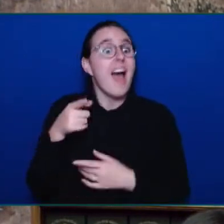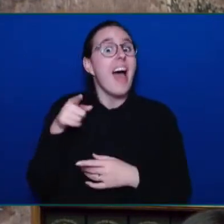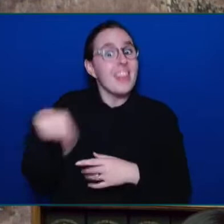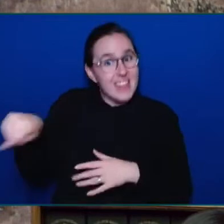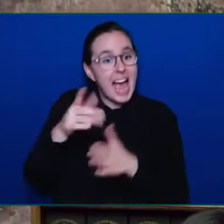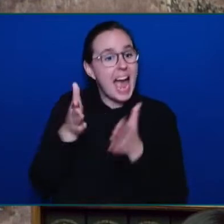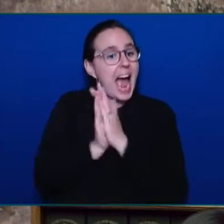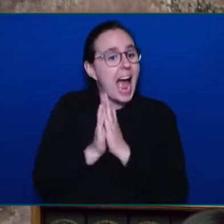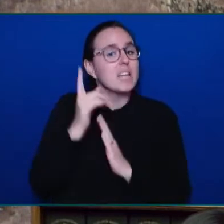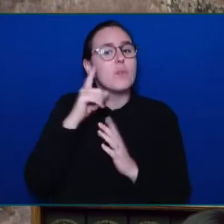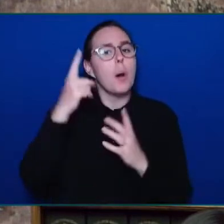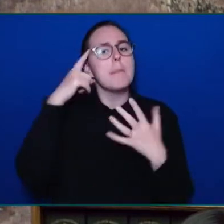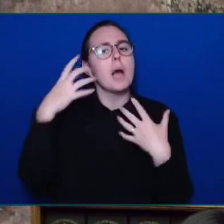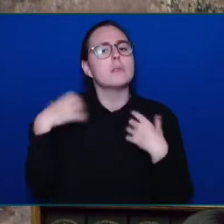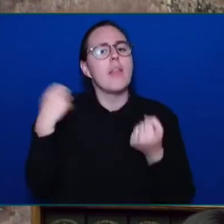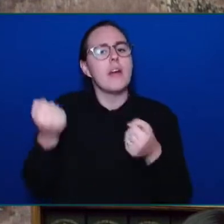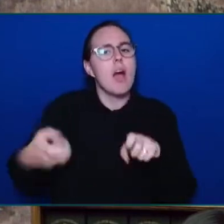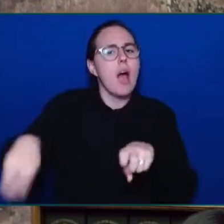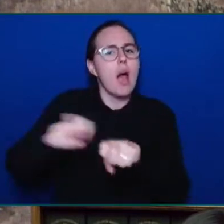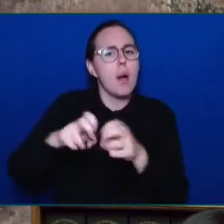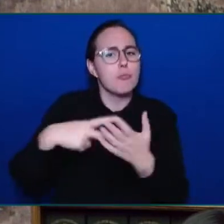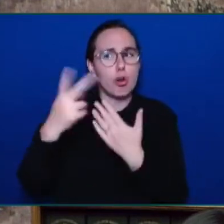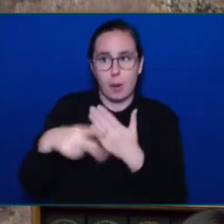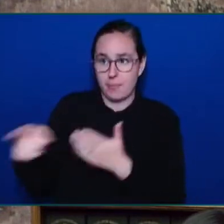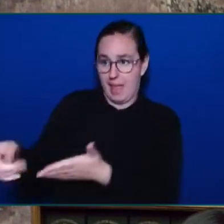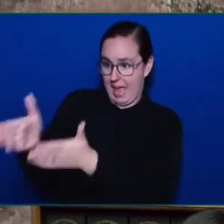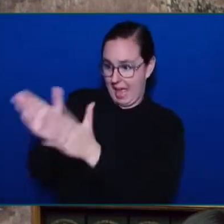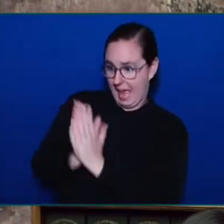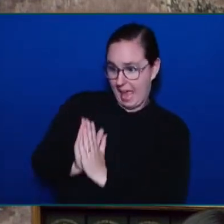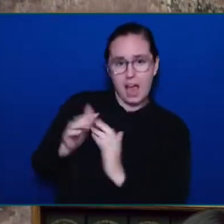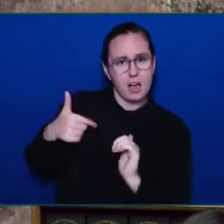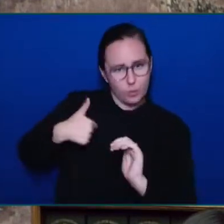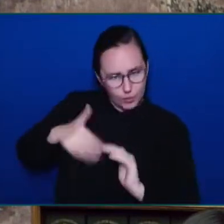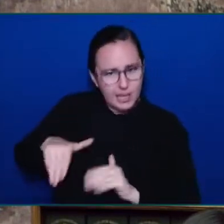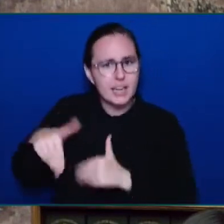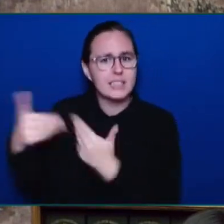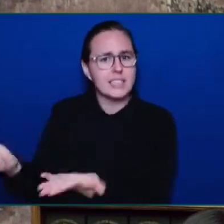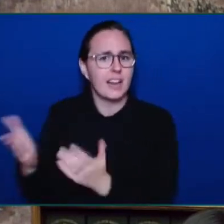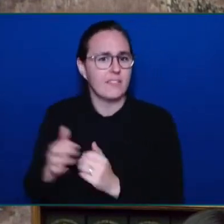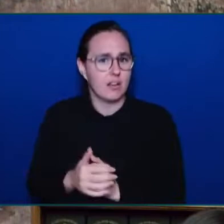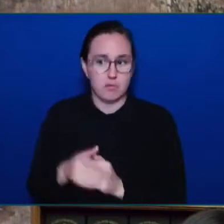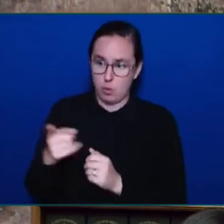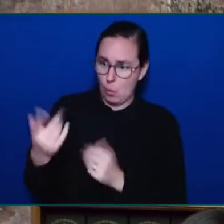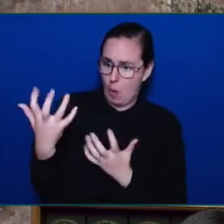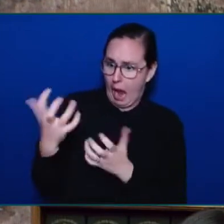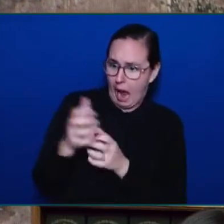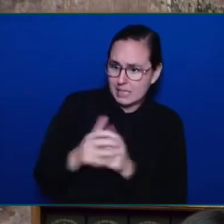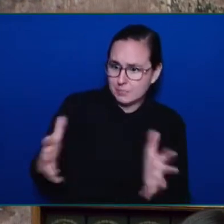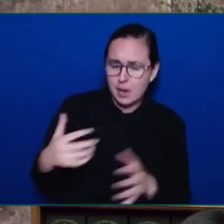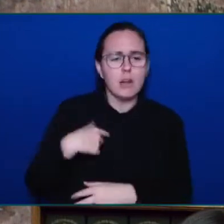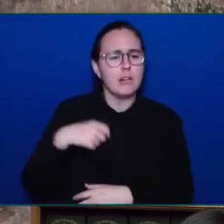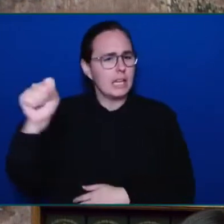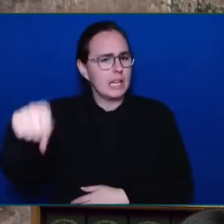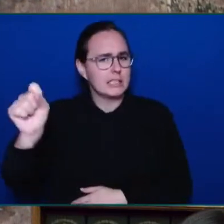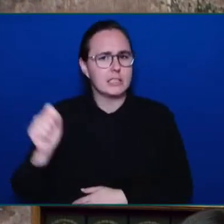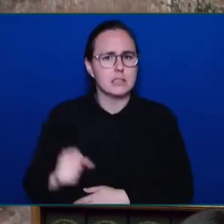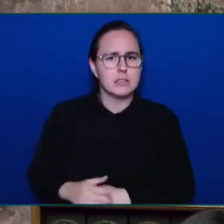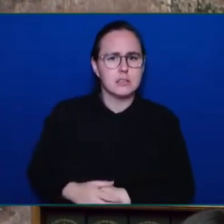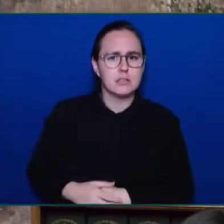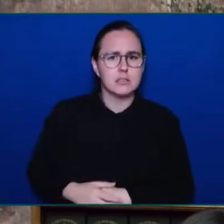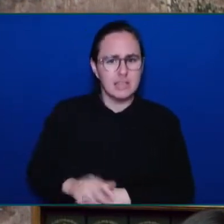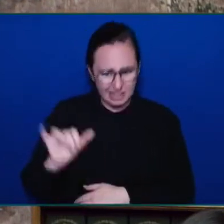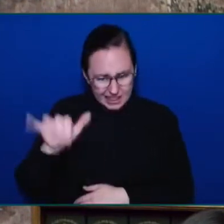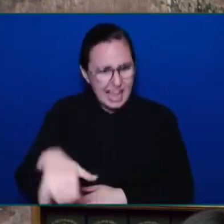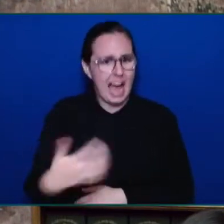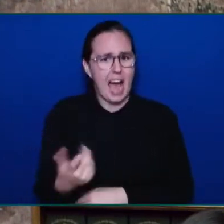And you called for it to be expanded, and that's exactly what we've done, Honourable Speaker. Those are actions and initiatives. New initiatives